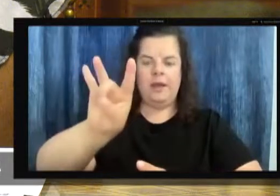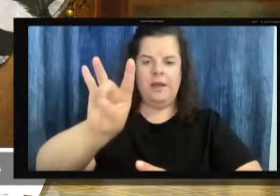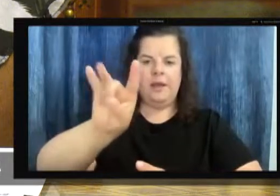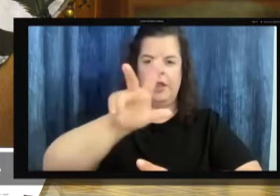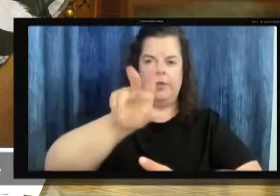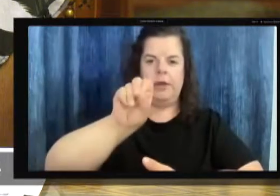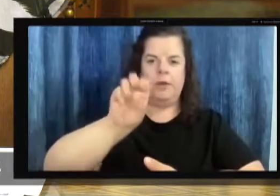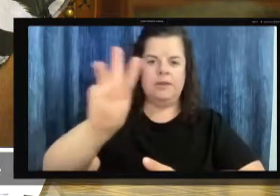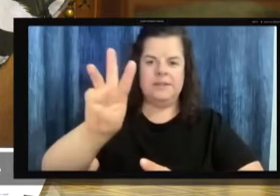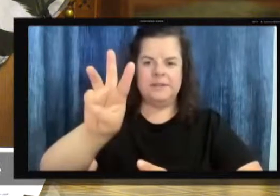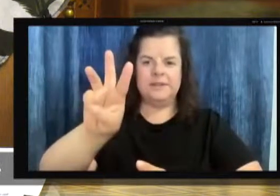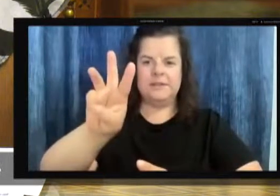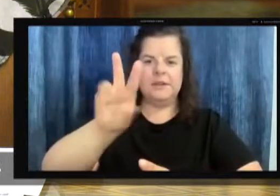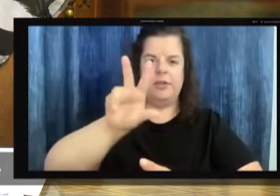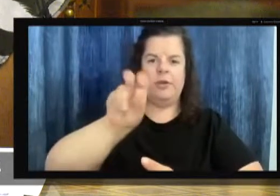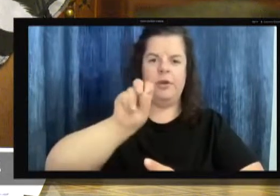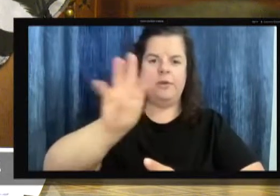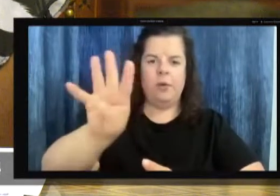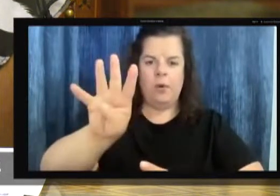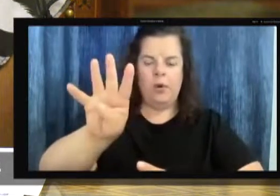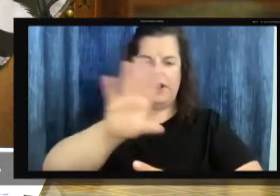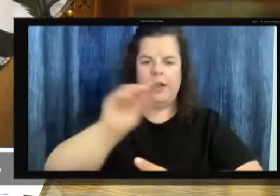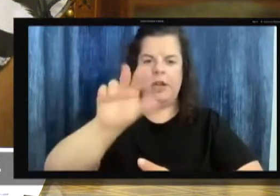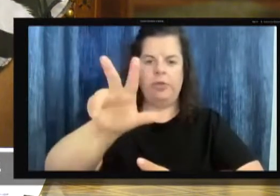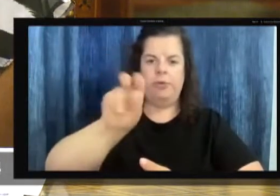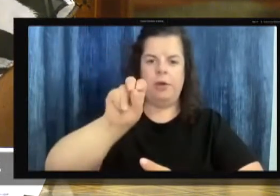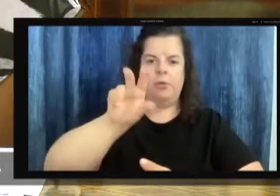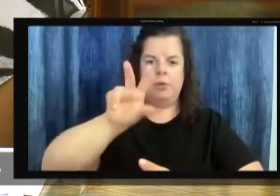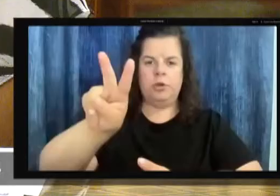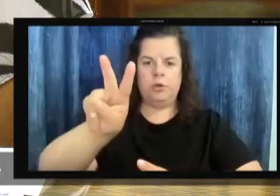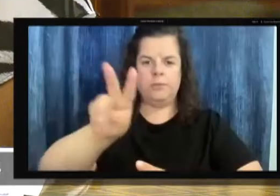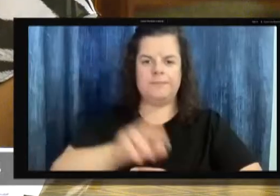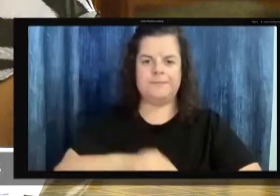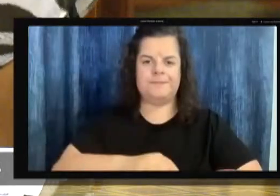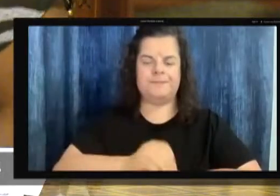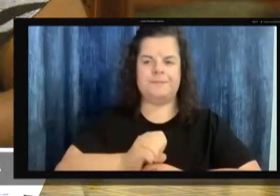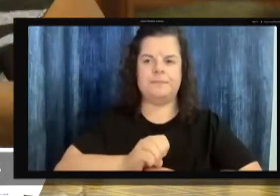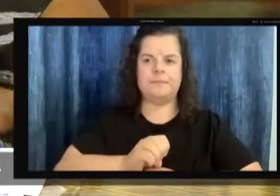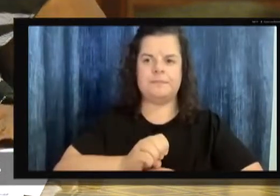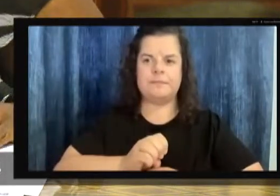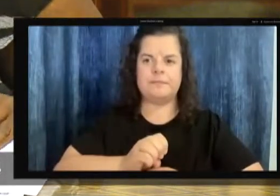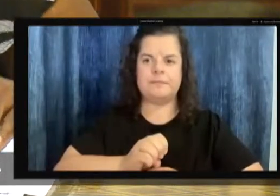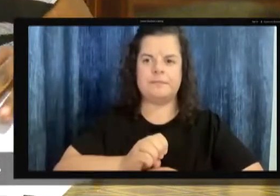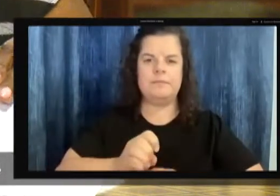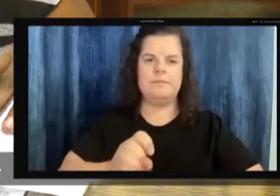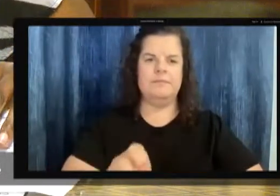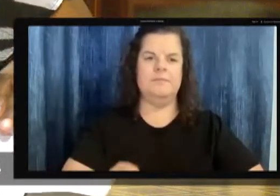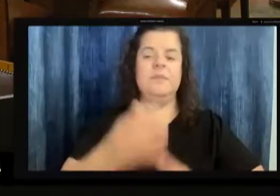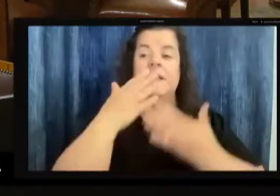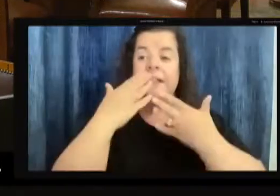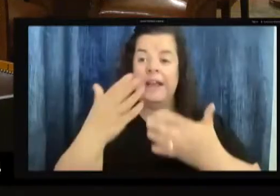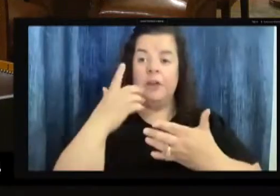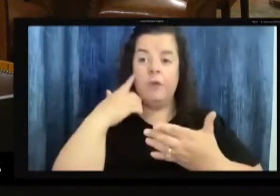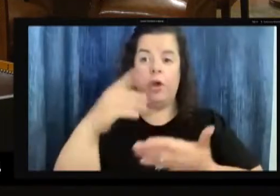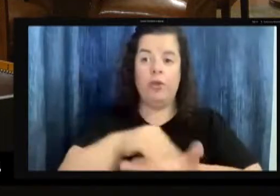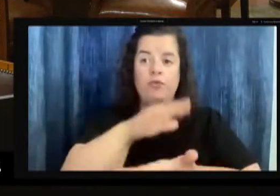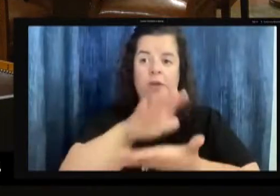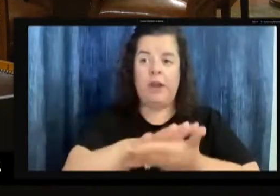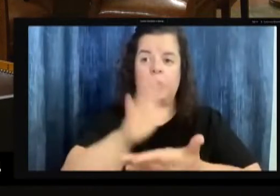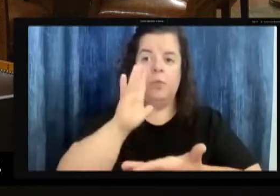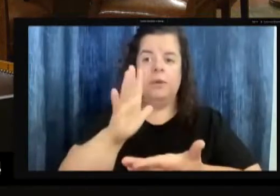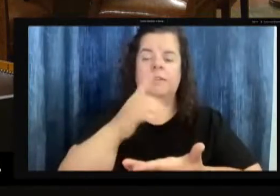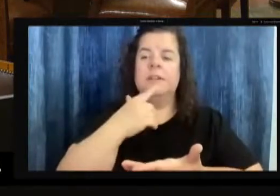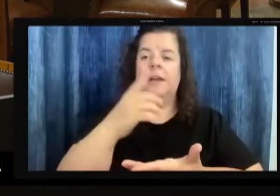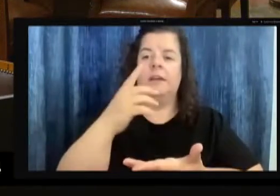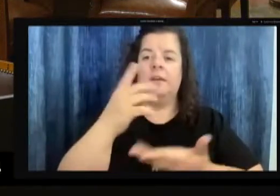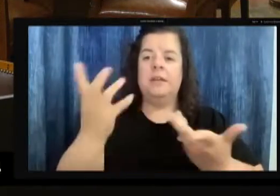28F306, 28F304, and 28F302. Thank you. For the record, we are joined by Councilwoman